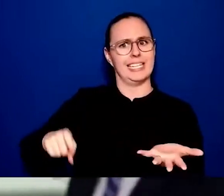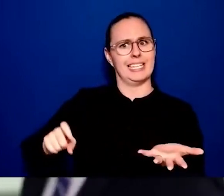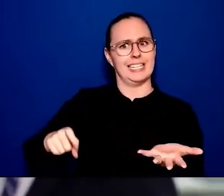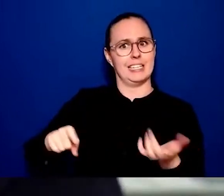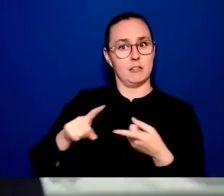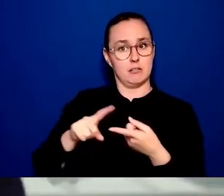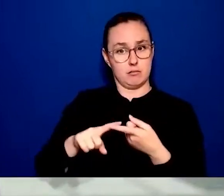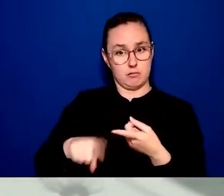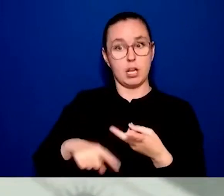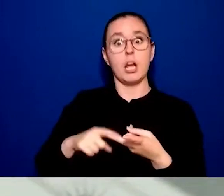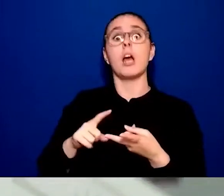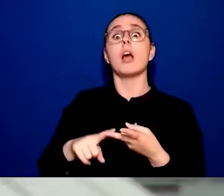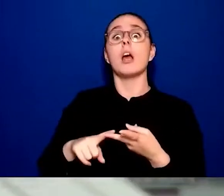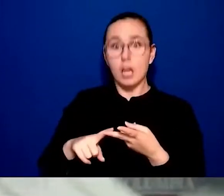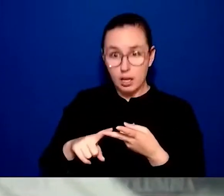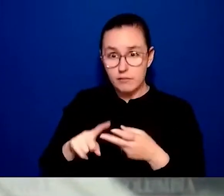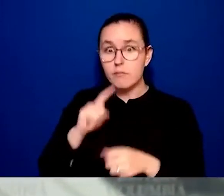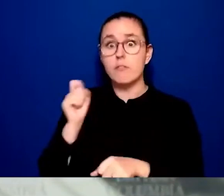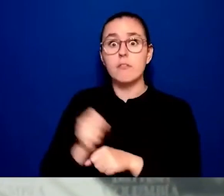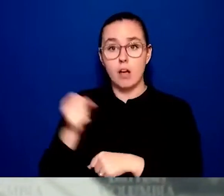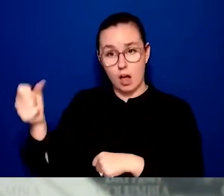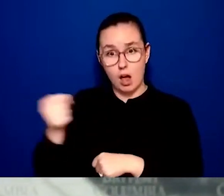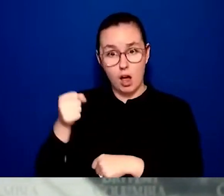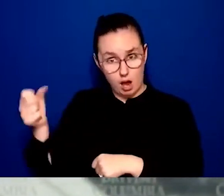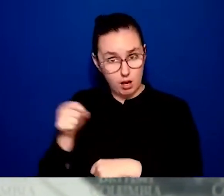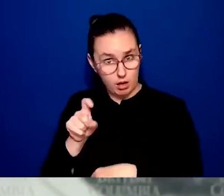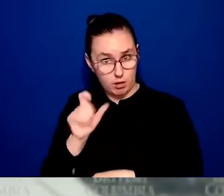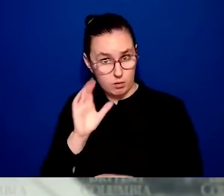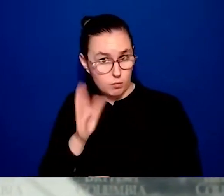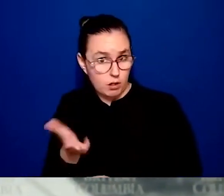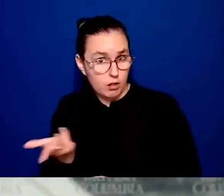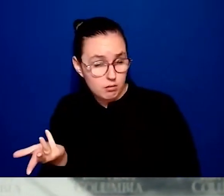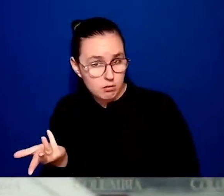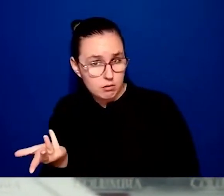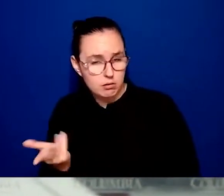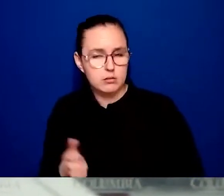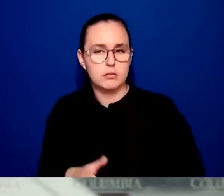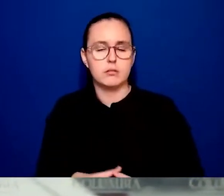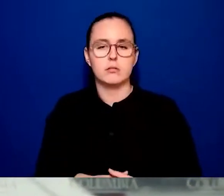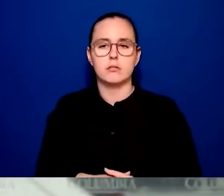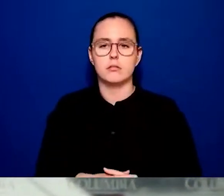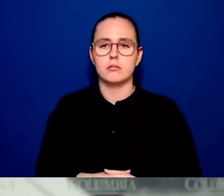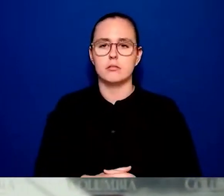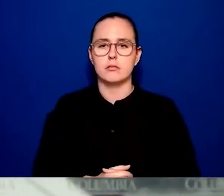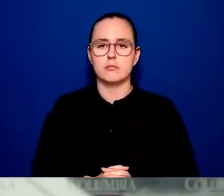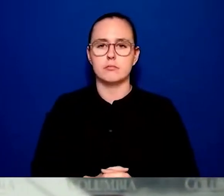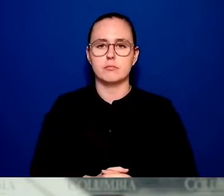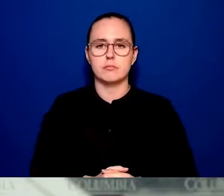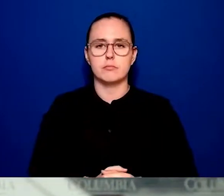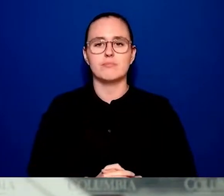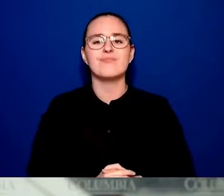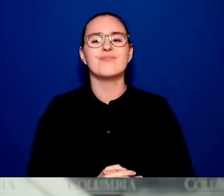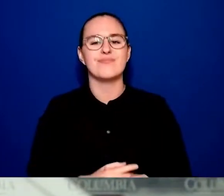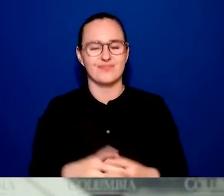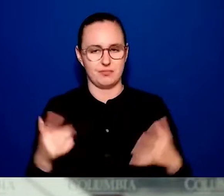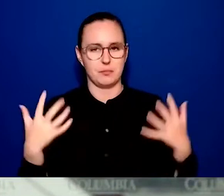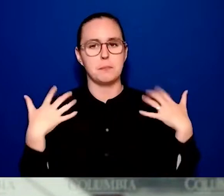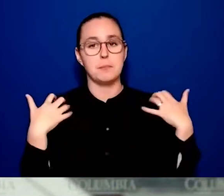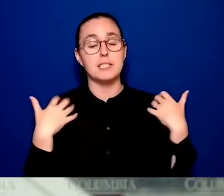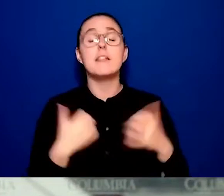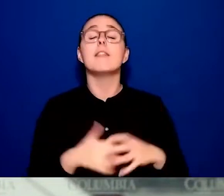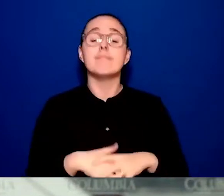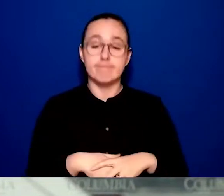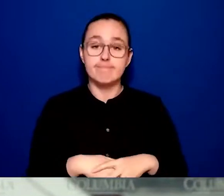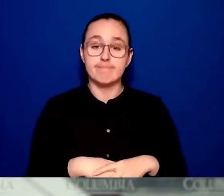able to hire more? Well, you're right, Lisa. We're in the process of hiring both